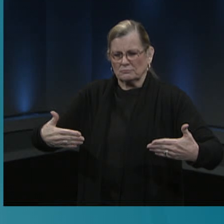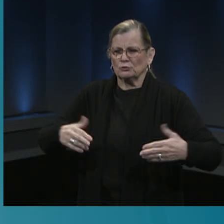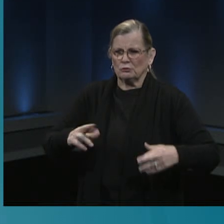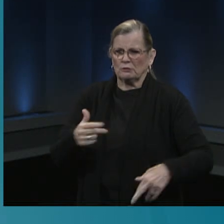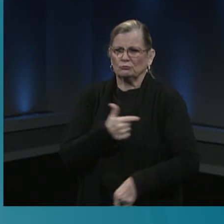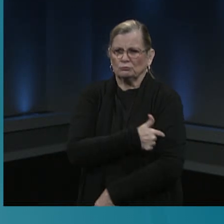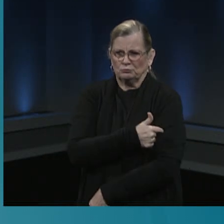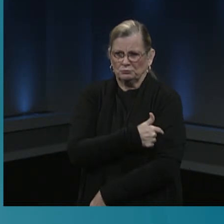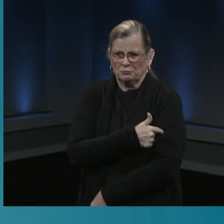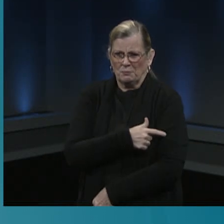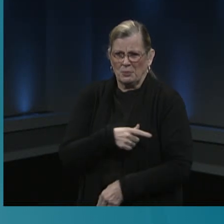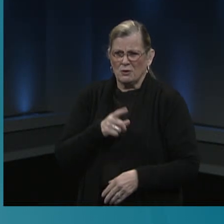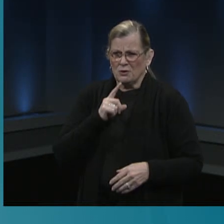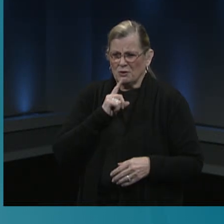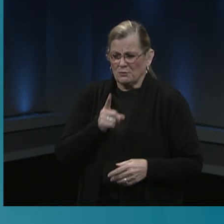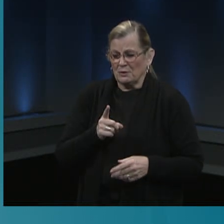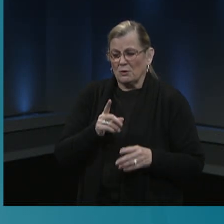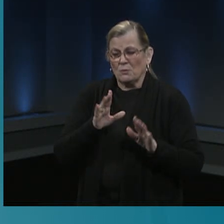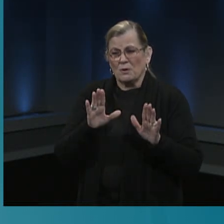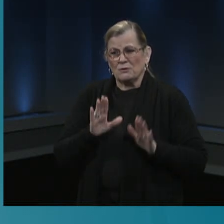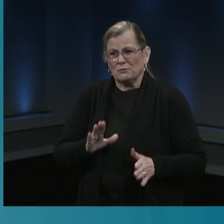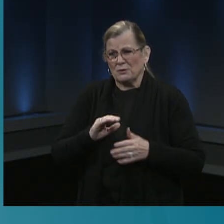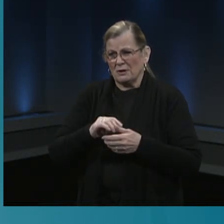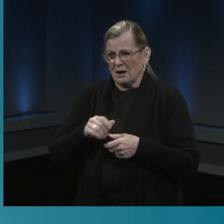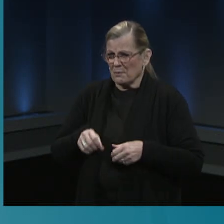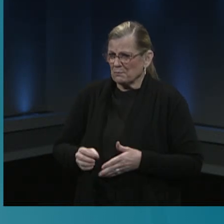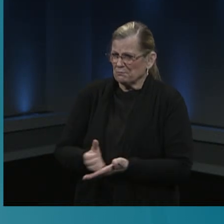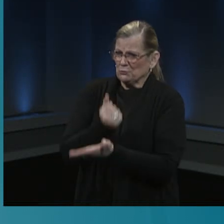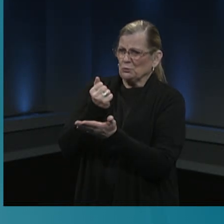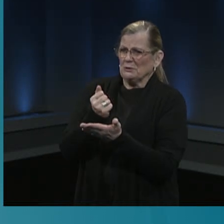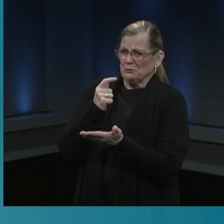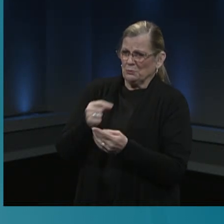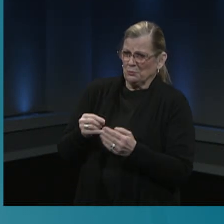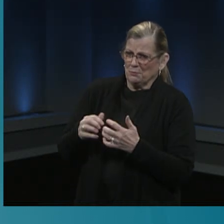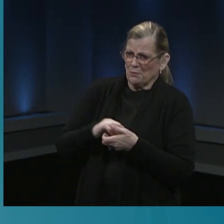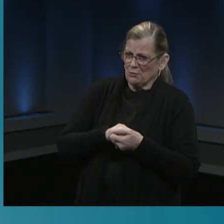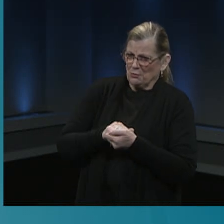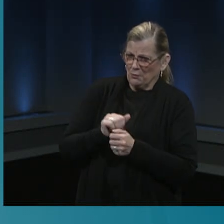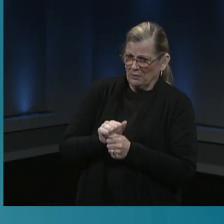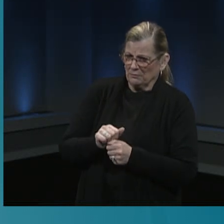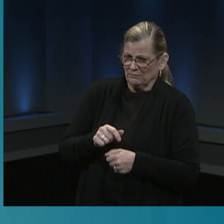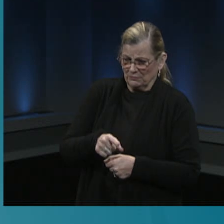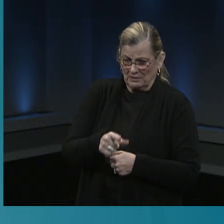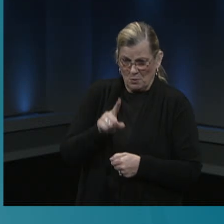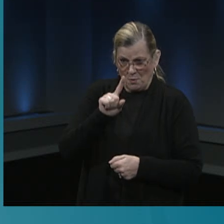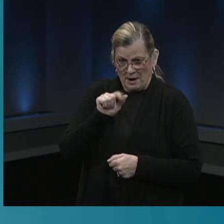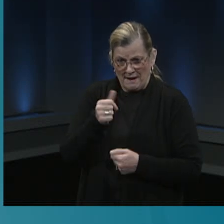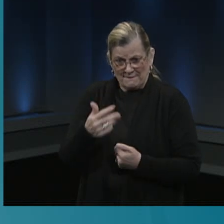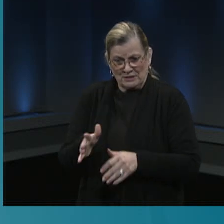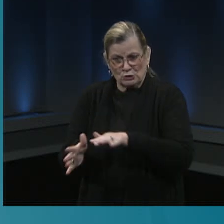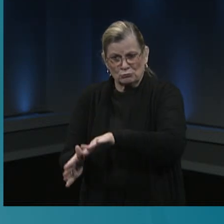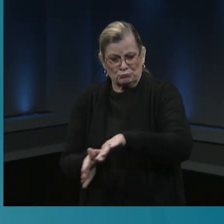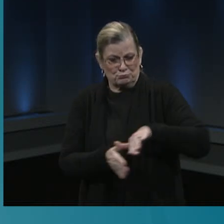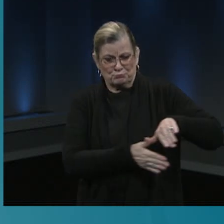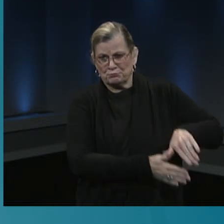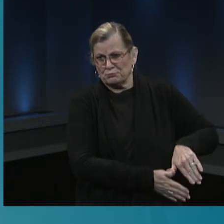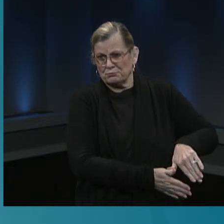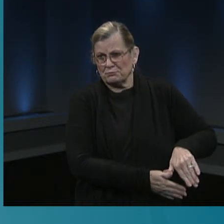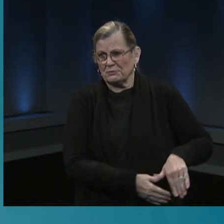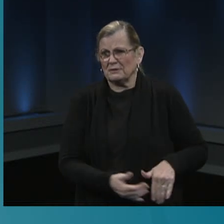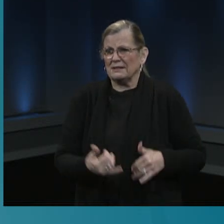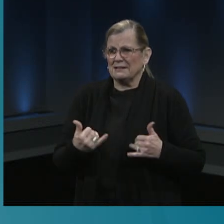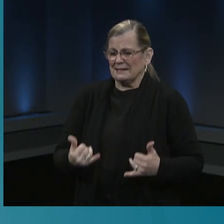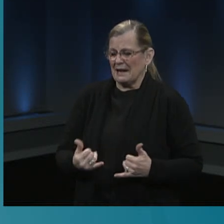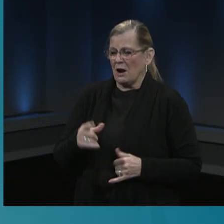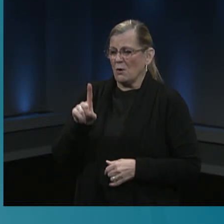to continue to partner with them and now as they move away from 1A workers, we are working now in Phase 1B as they work